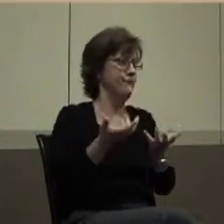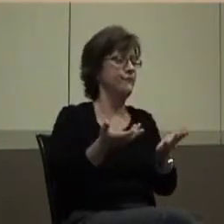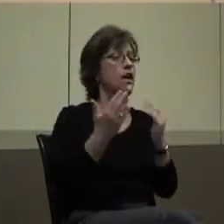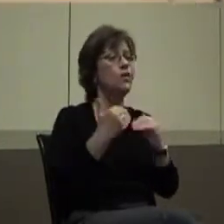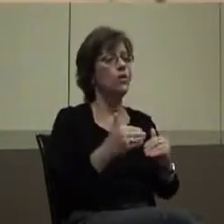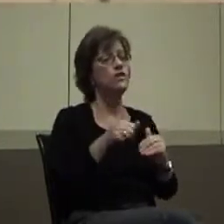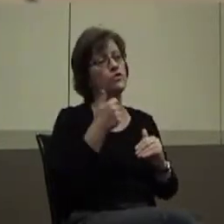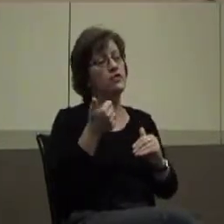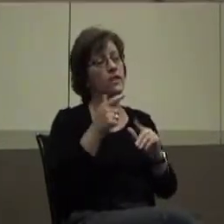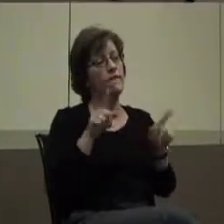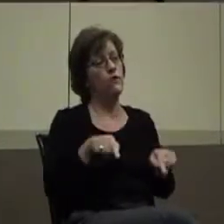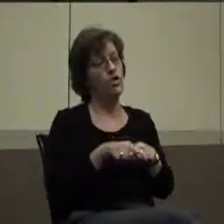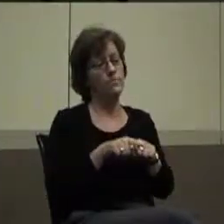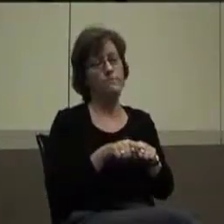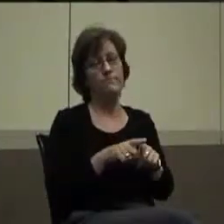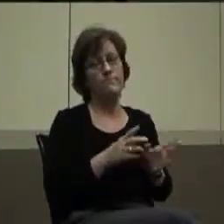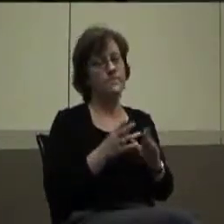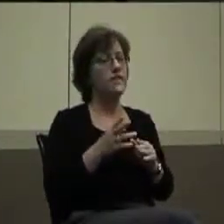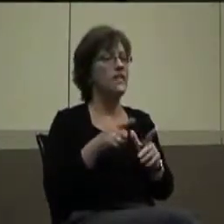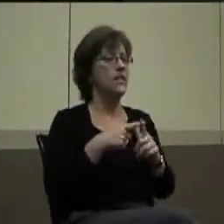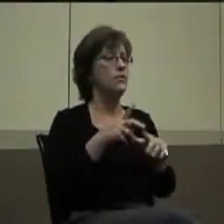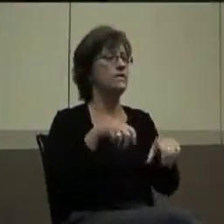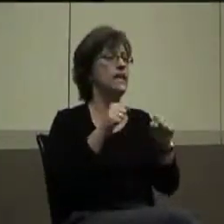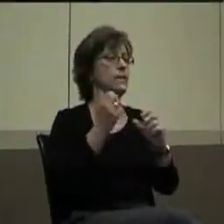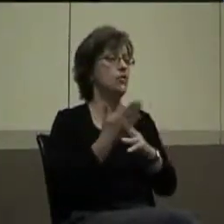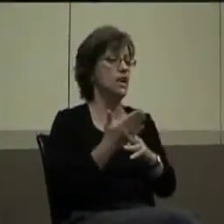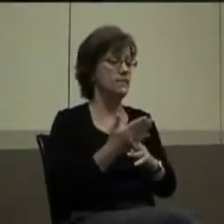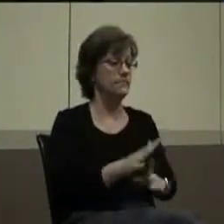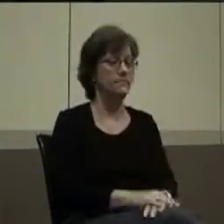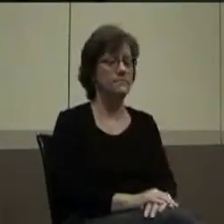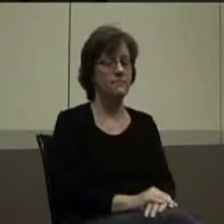and then so that we can get you on your break.